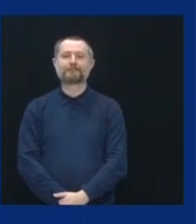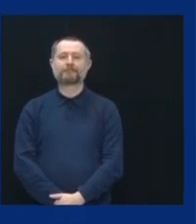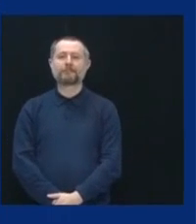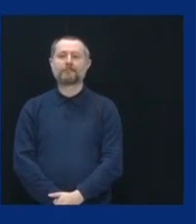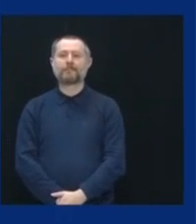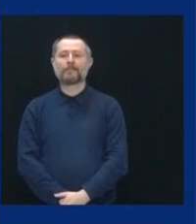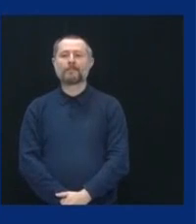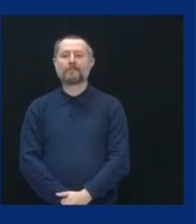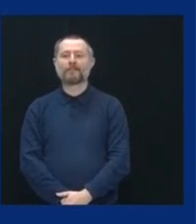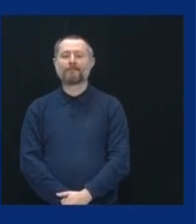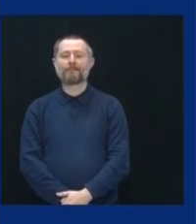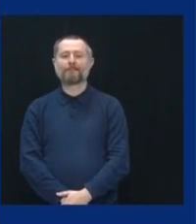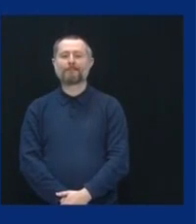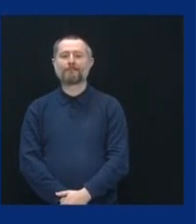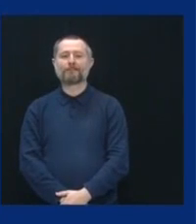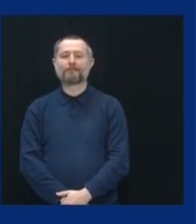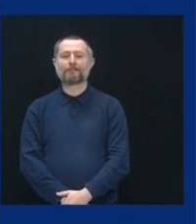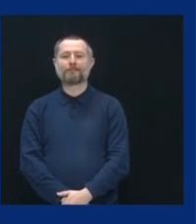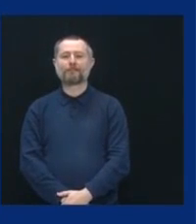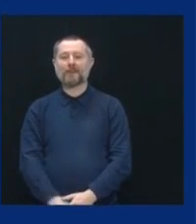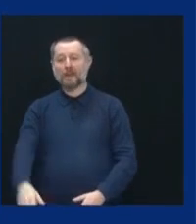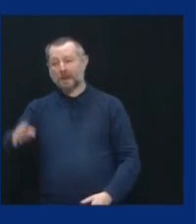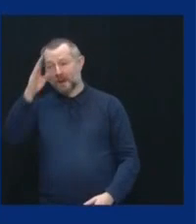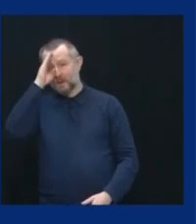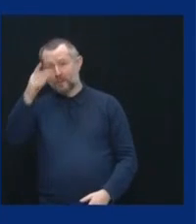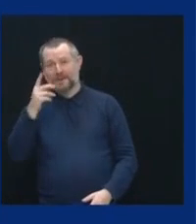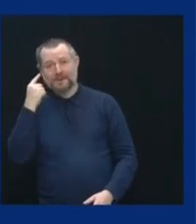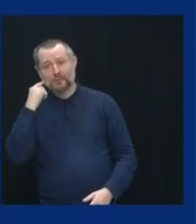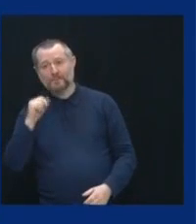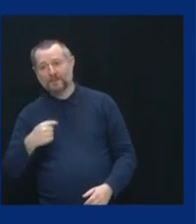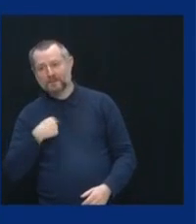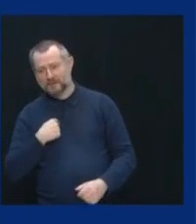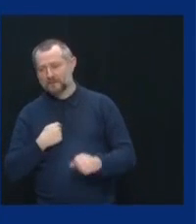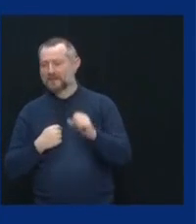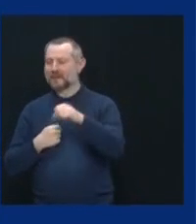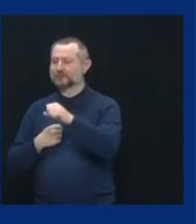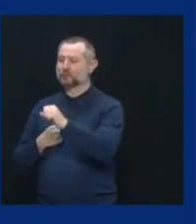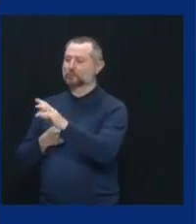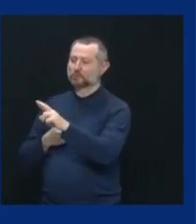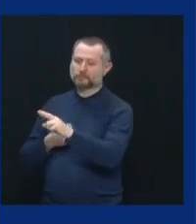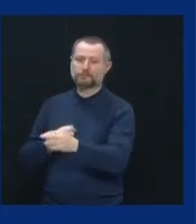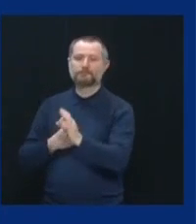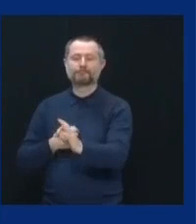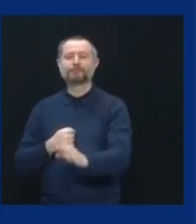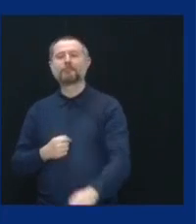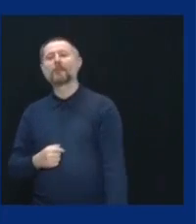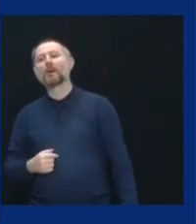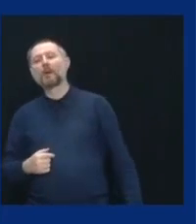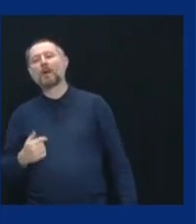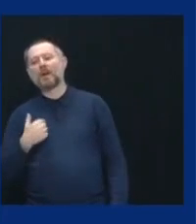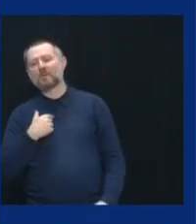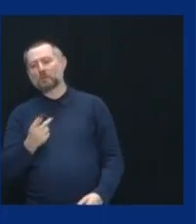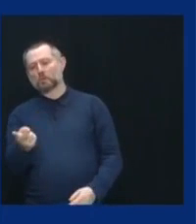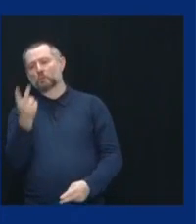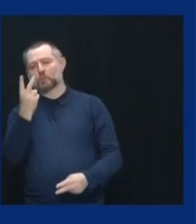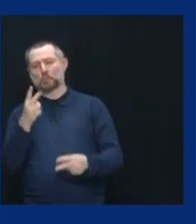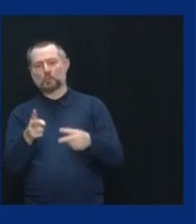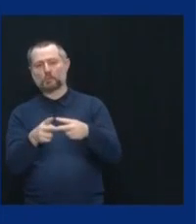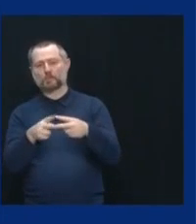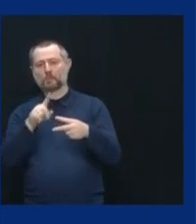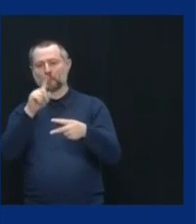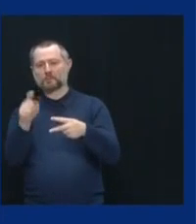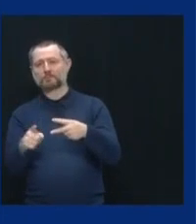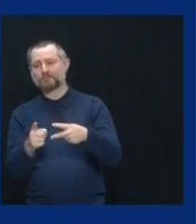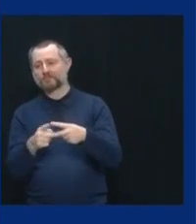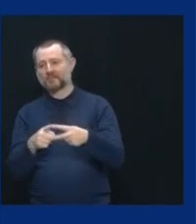Dennis Slattery. Yep, Governor, can you hear me? Yes, sir. All right, great. I have two questions. Just going back to the